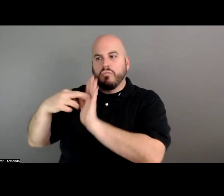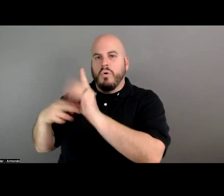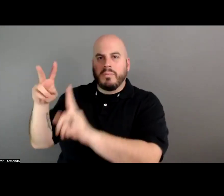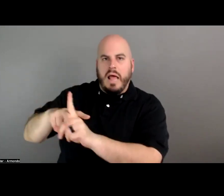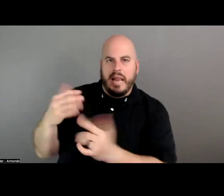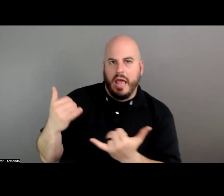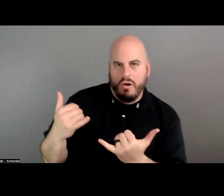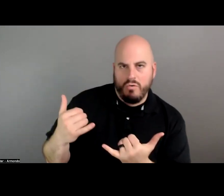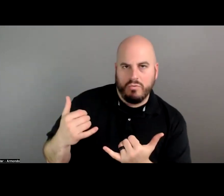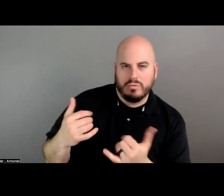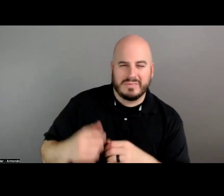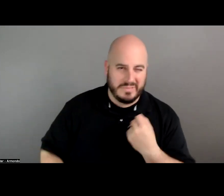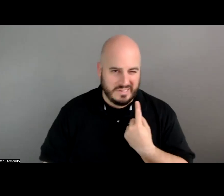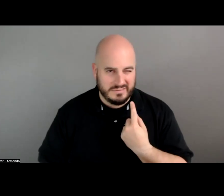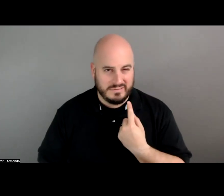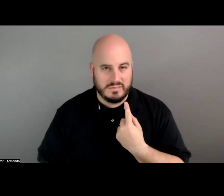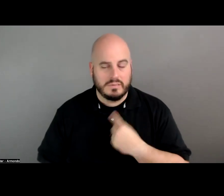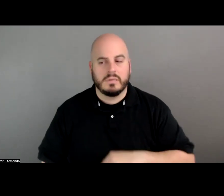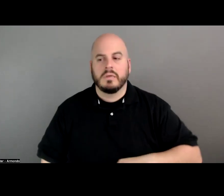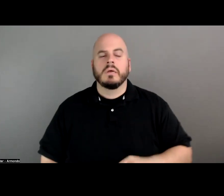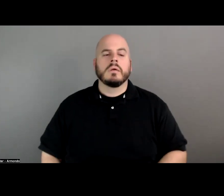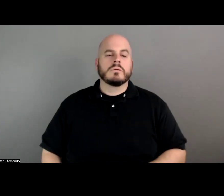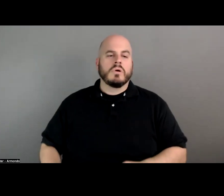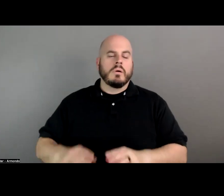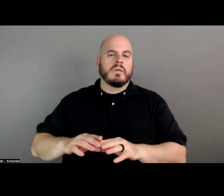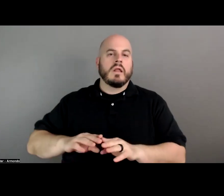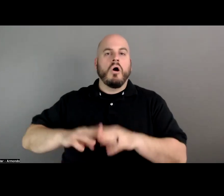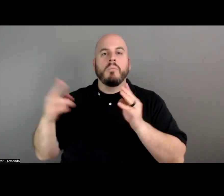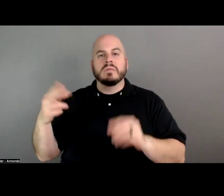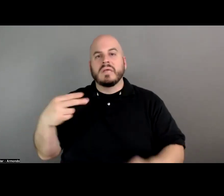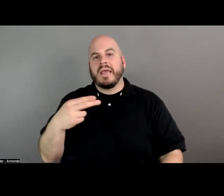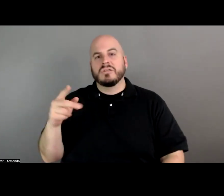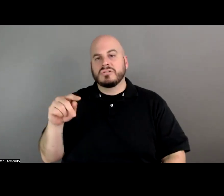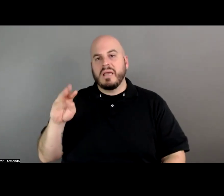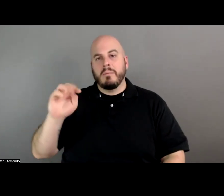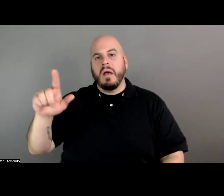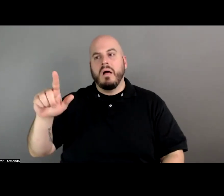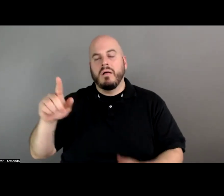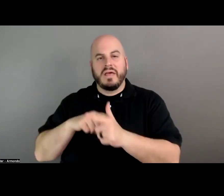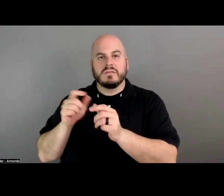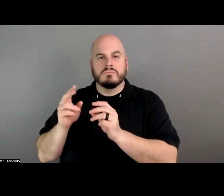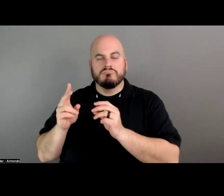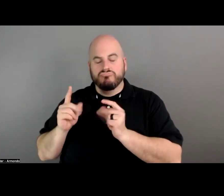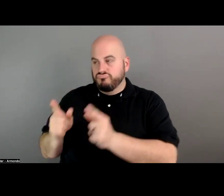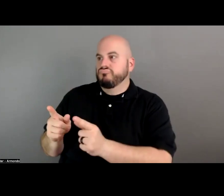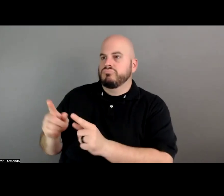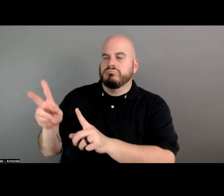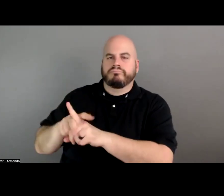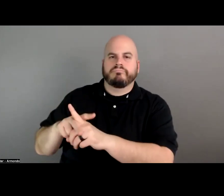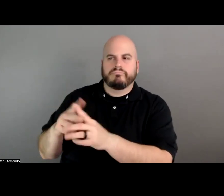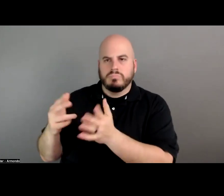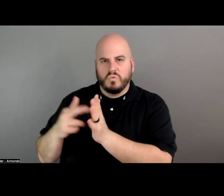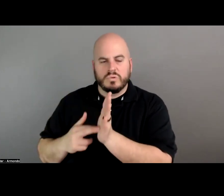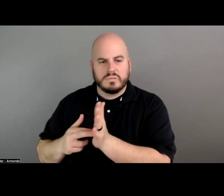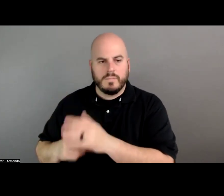Does that make sense? So if it then opens in HTML, that's then triggered. So, and under effective